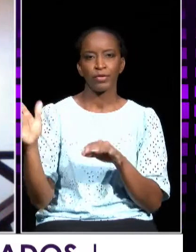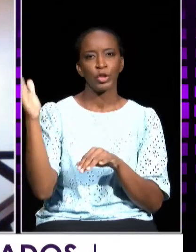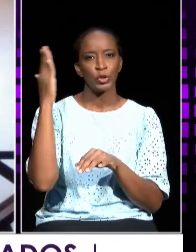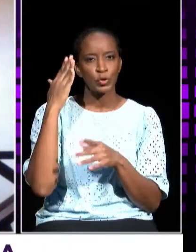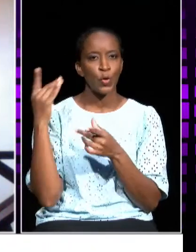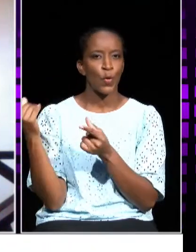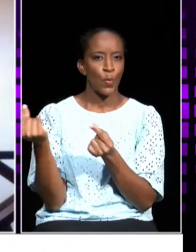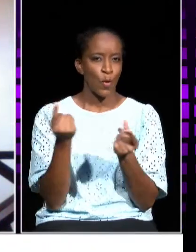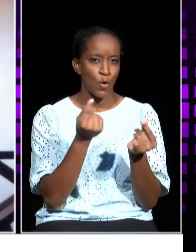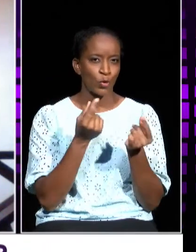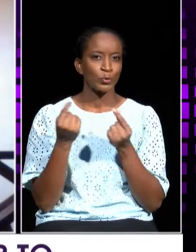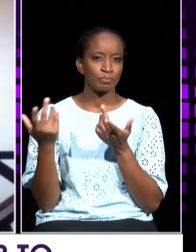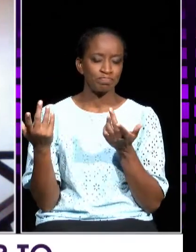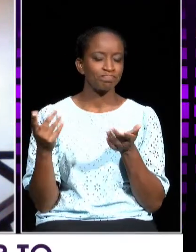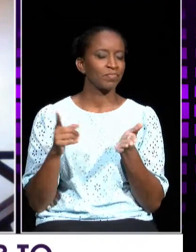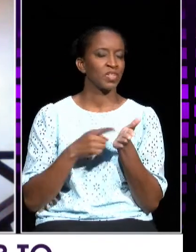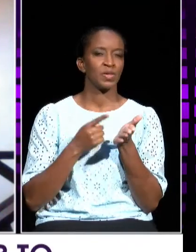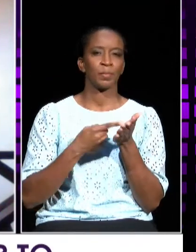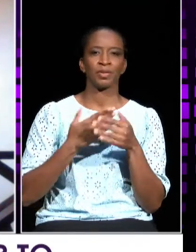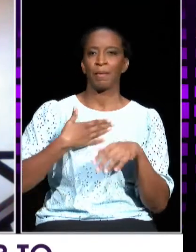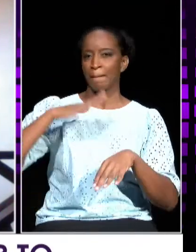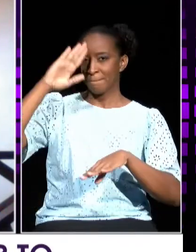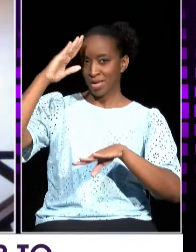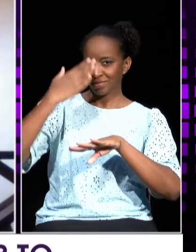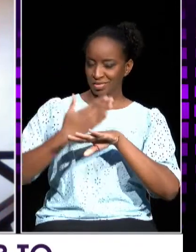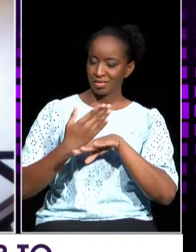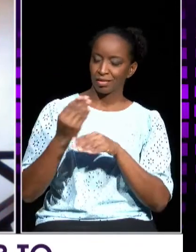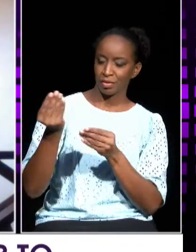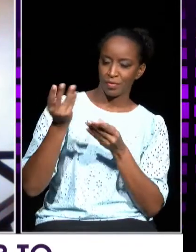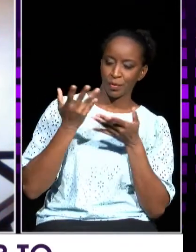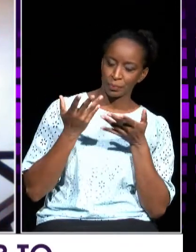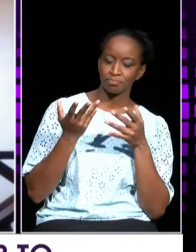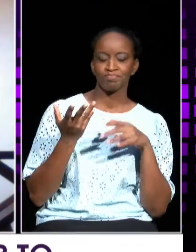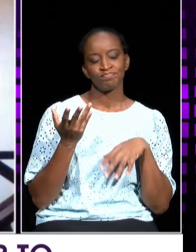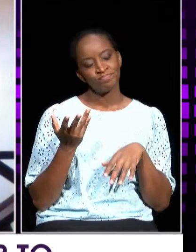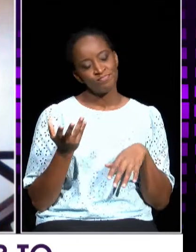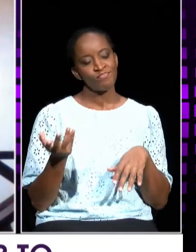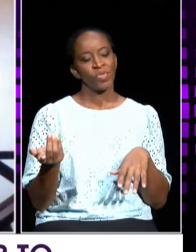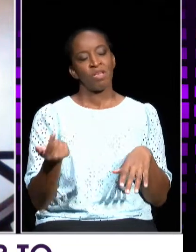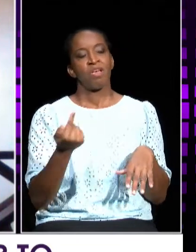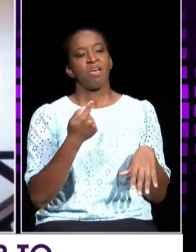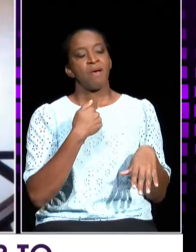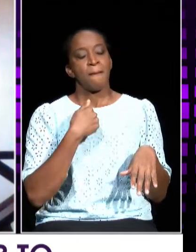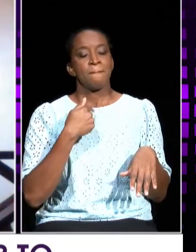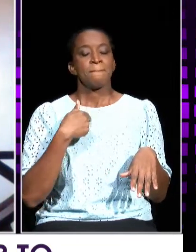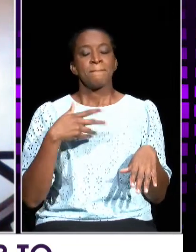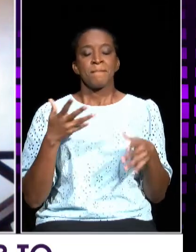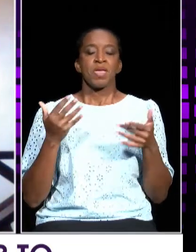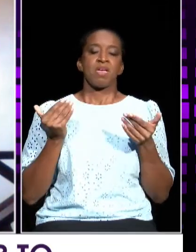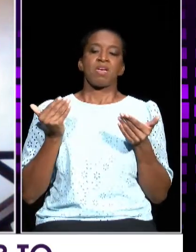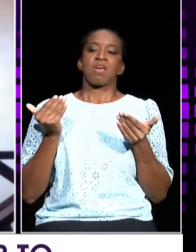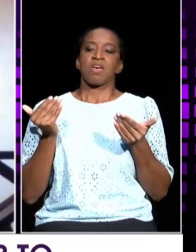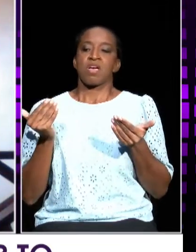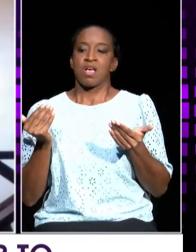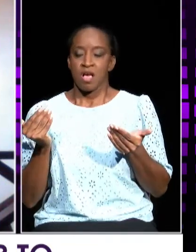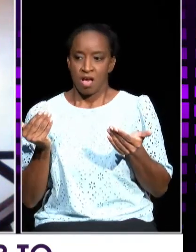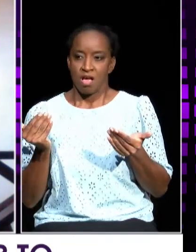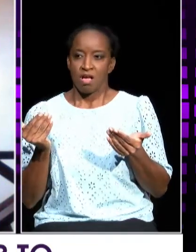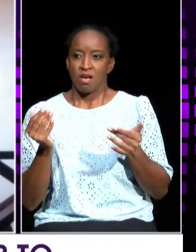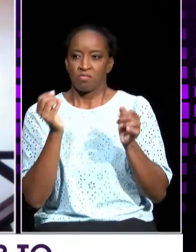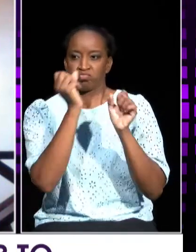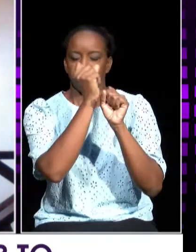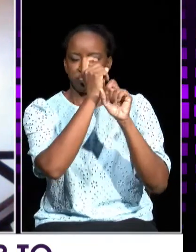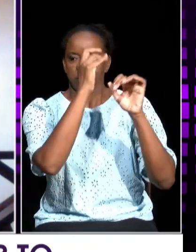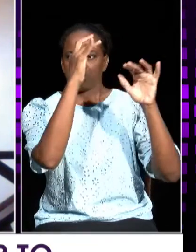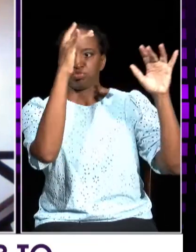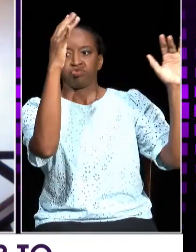make a decision today that was not an appropriate decision, but I saw you standing in front of me and it was not there. So